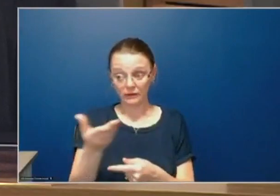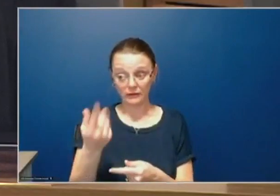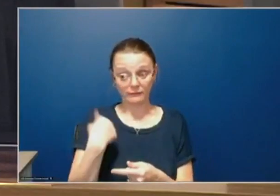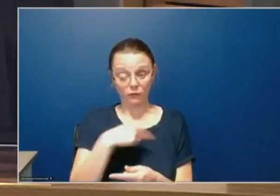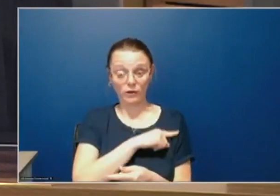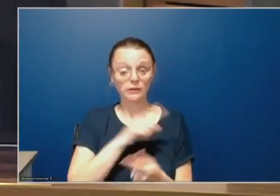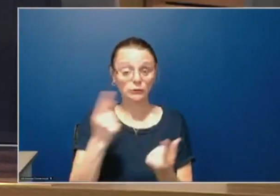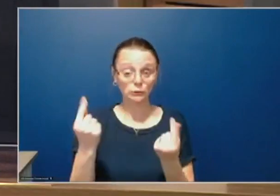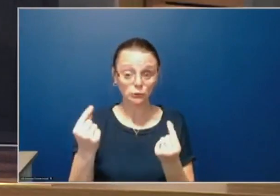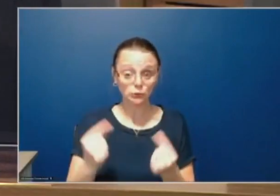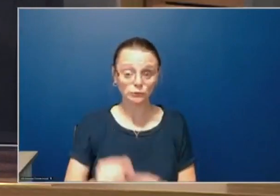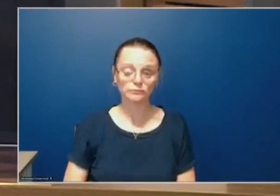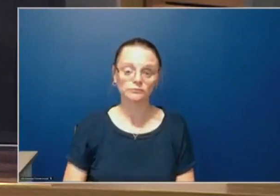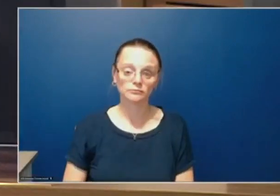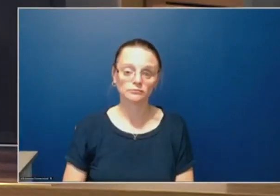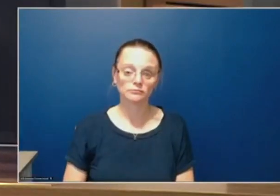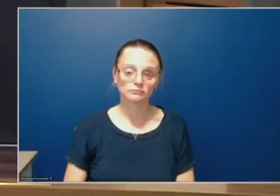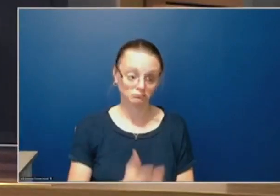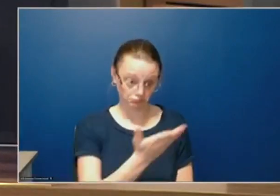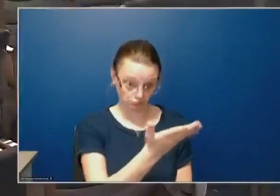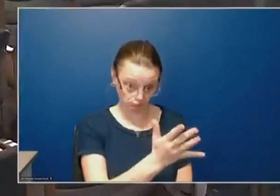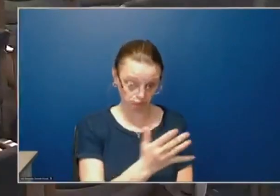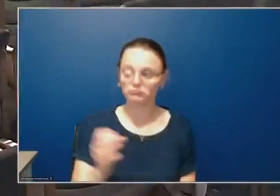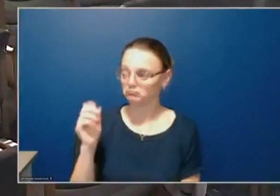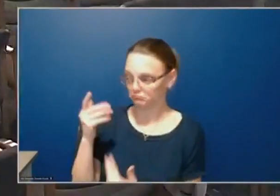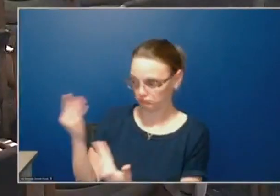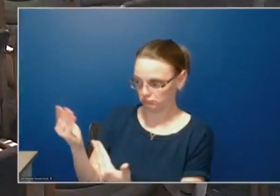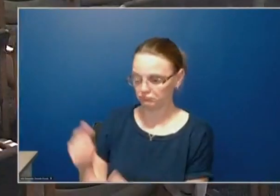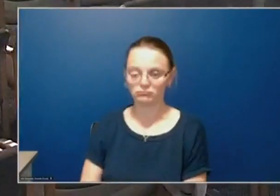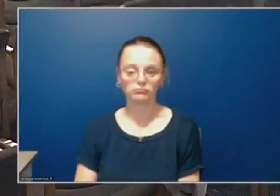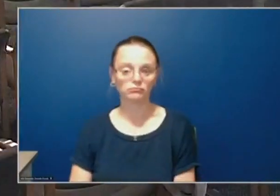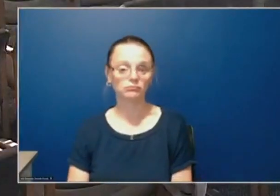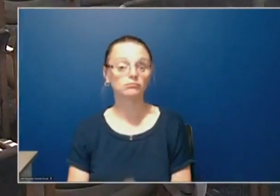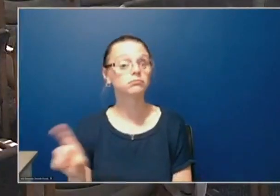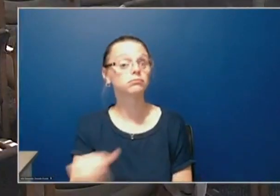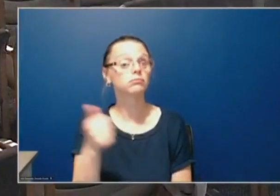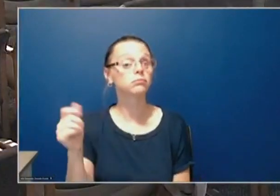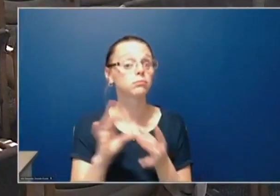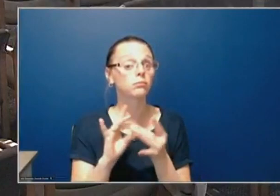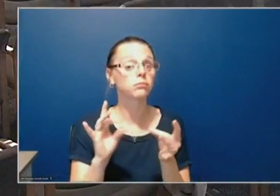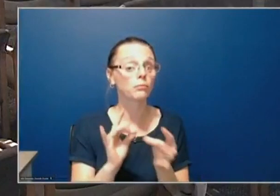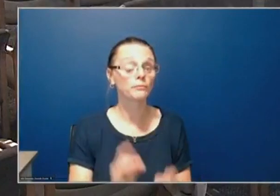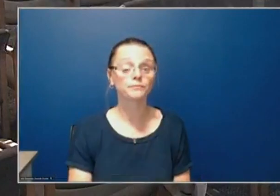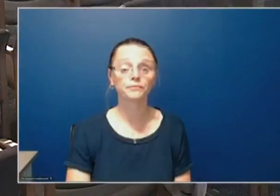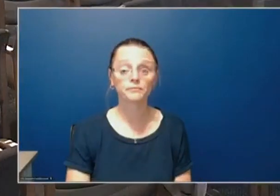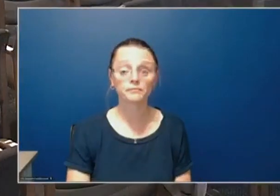Yeah. Oh, yeah. I'm sorry. No, go ahead. Finish? Okay. Anybody else have a comment?